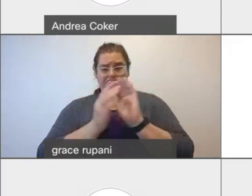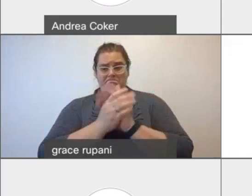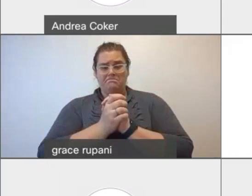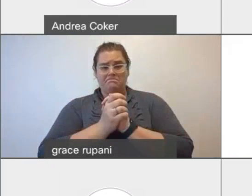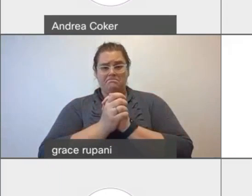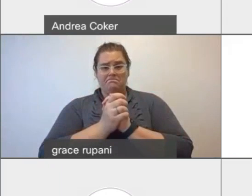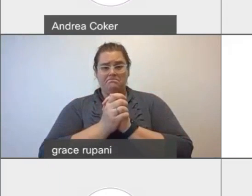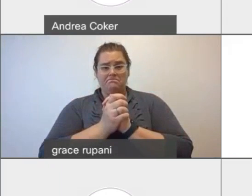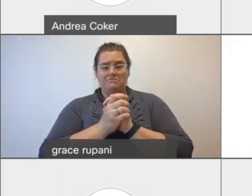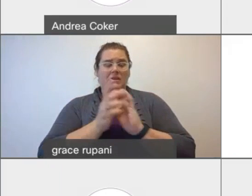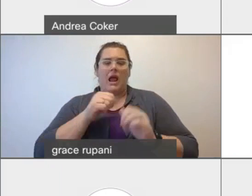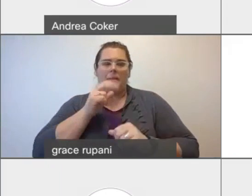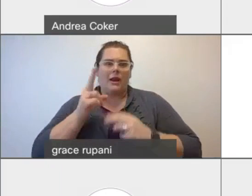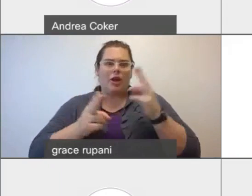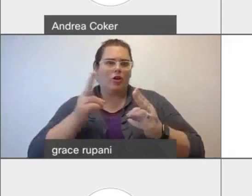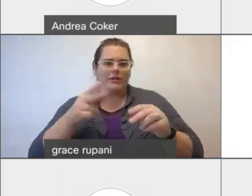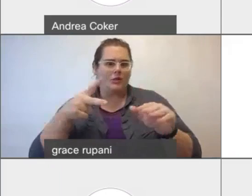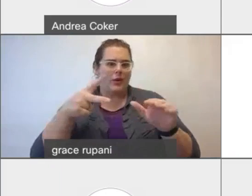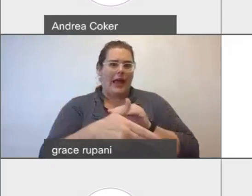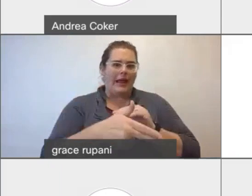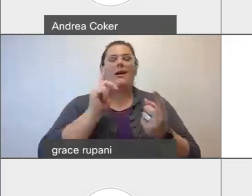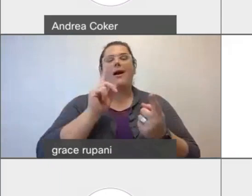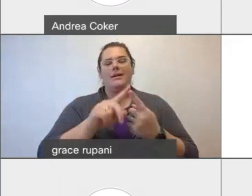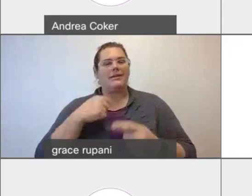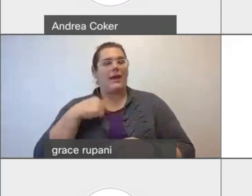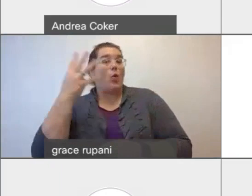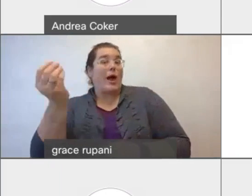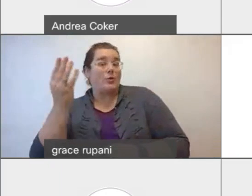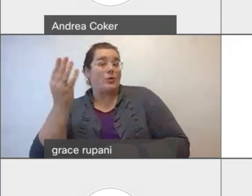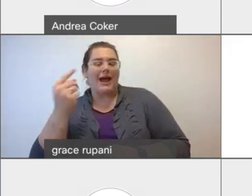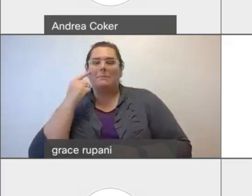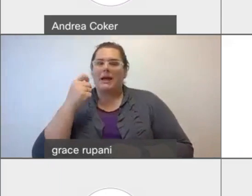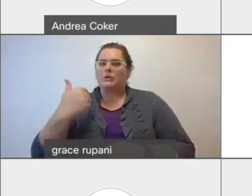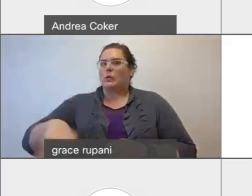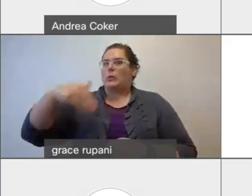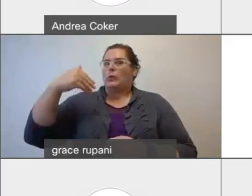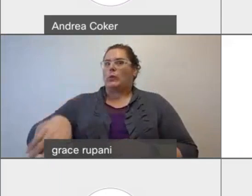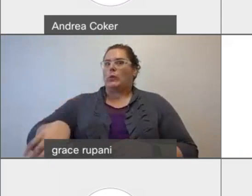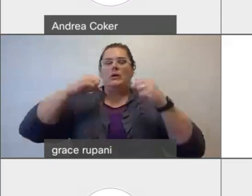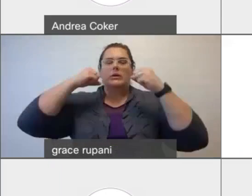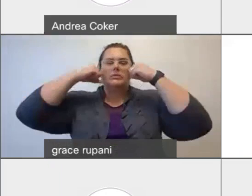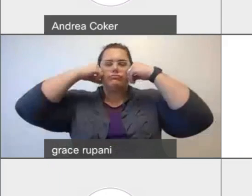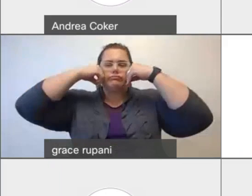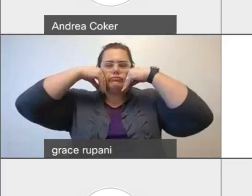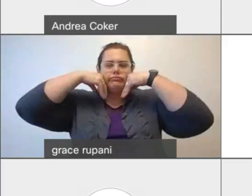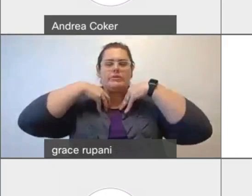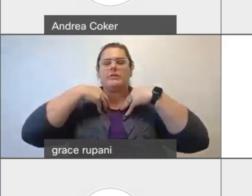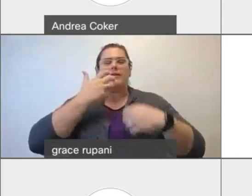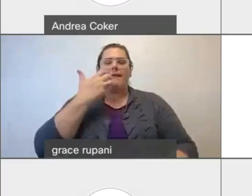I'm in no hurry to end the meeting to like go outside or anything because it is oppressive out there.